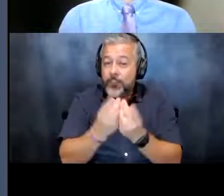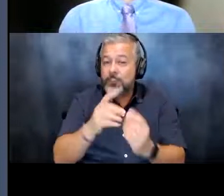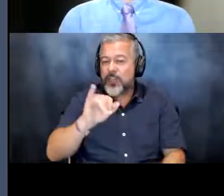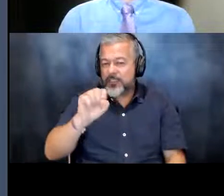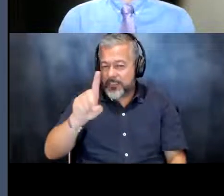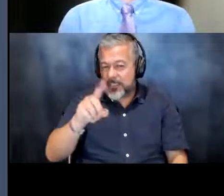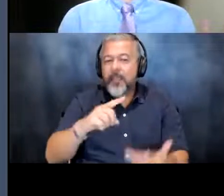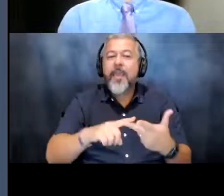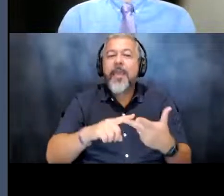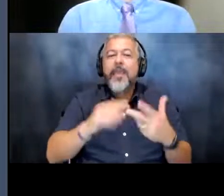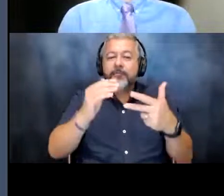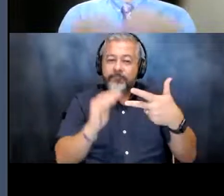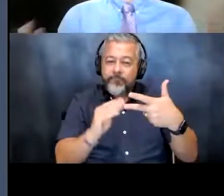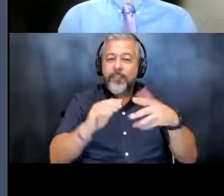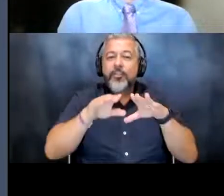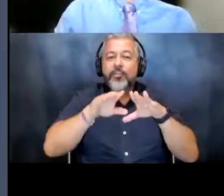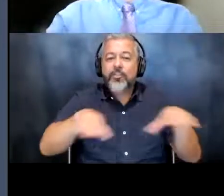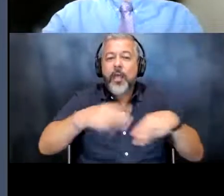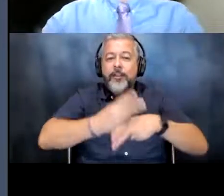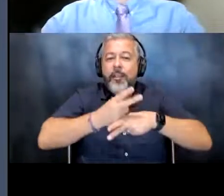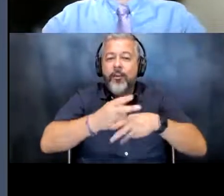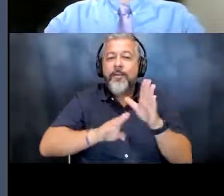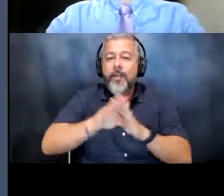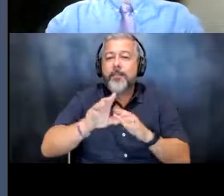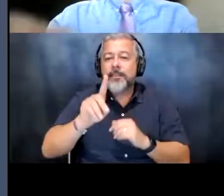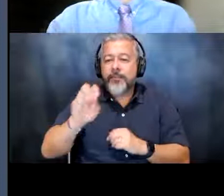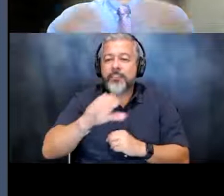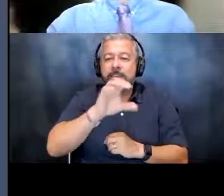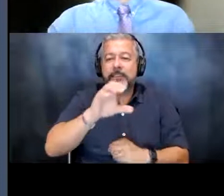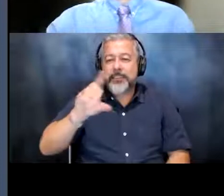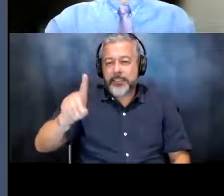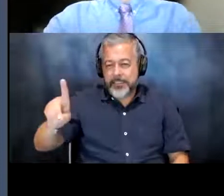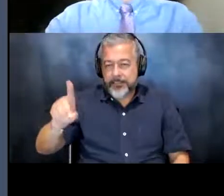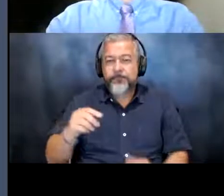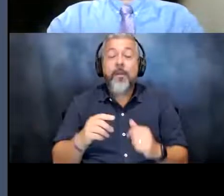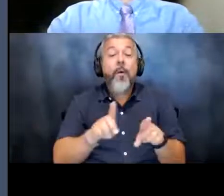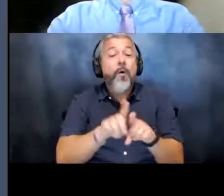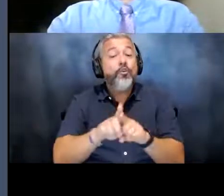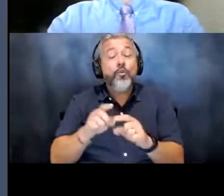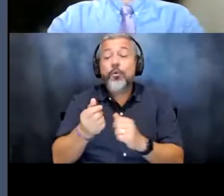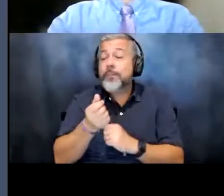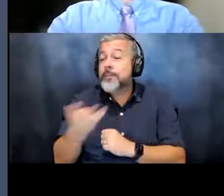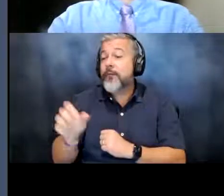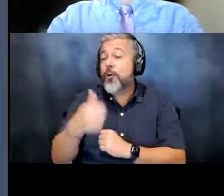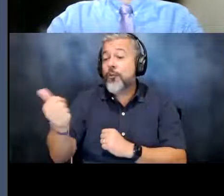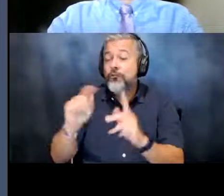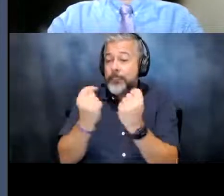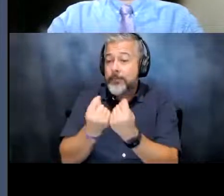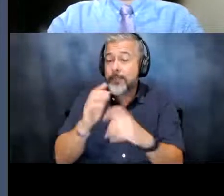Development Division. We also are working with a number of other teams at CDSS,